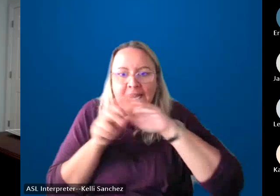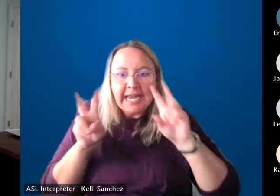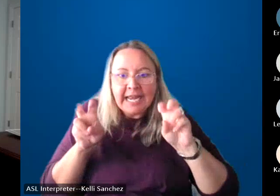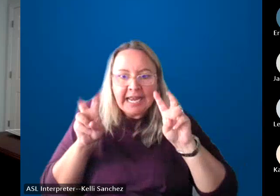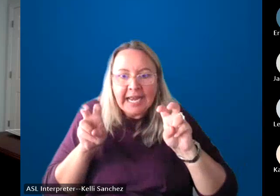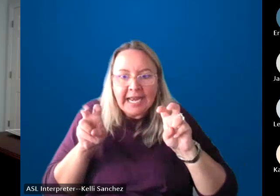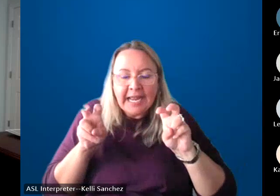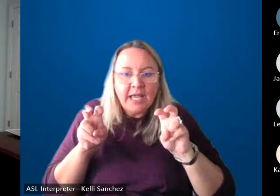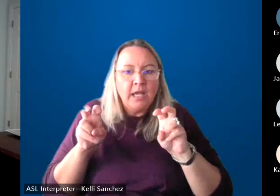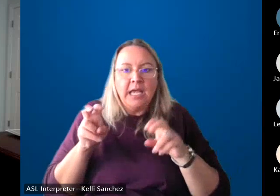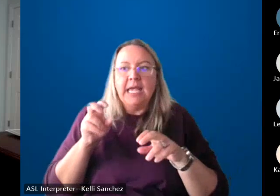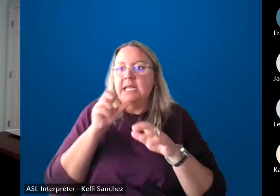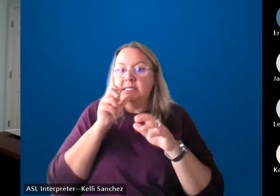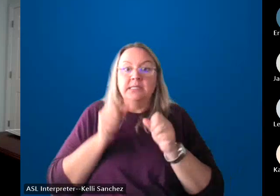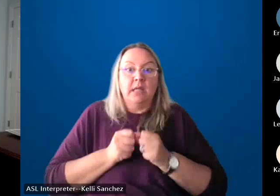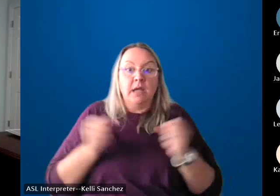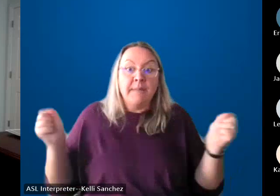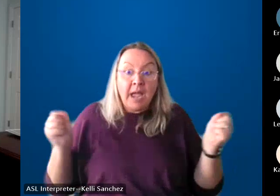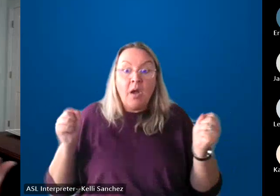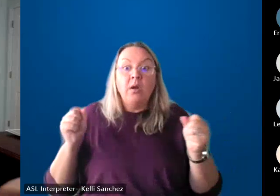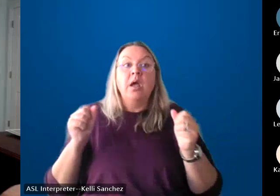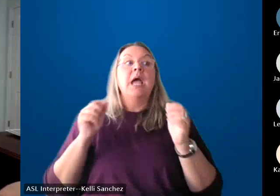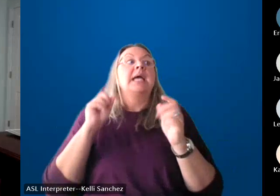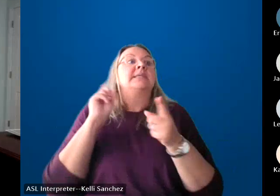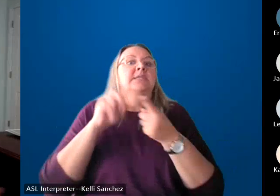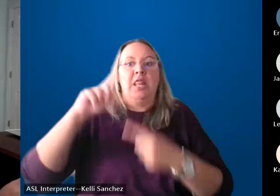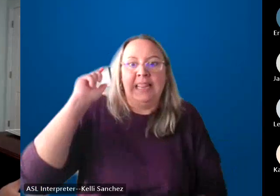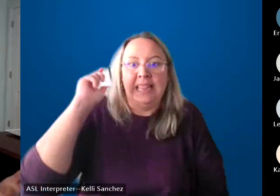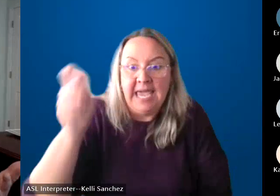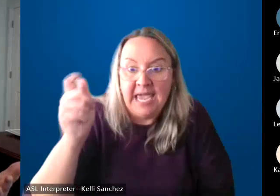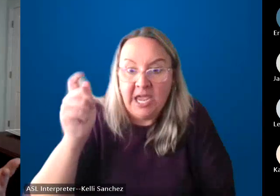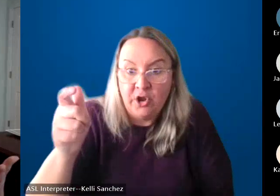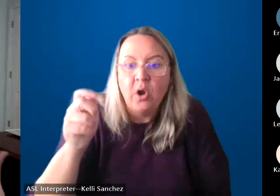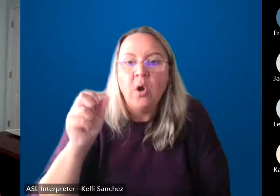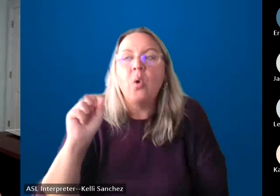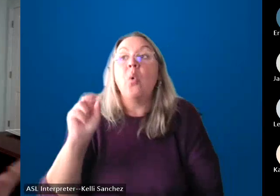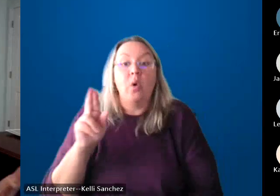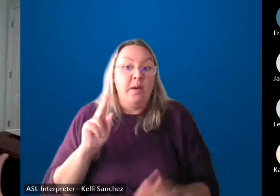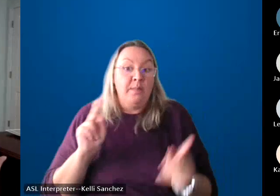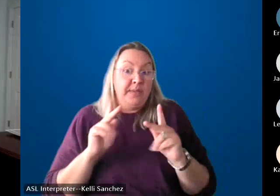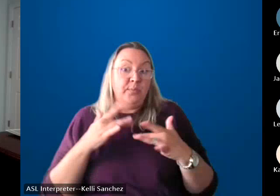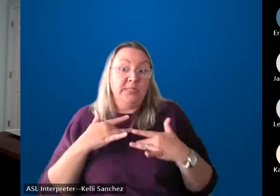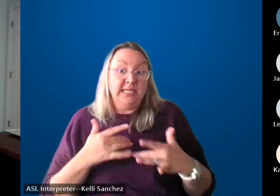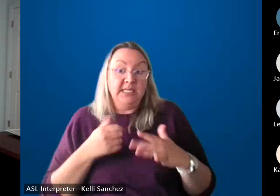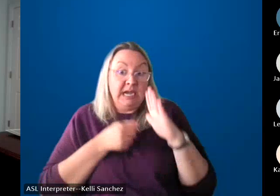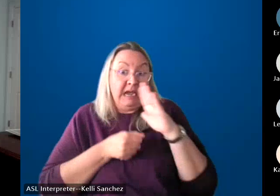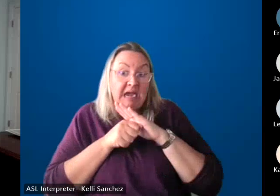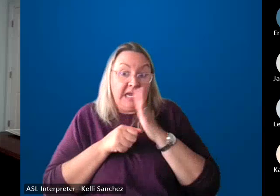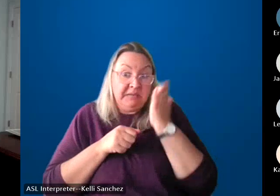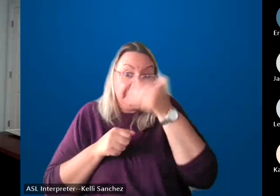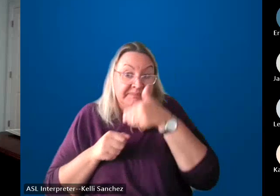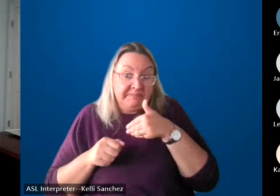doesn't present until later on in life. Or, people, I mean, we hide our illness and our sickness,